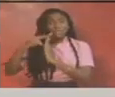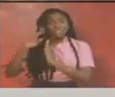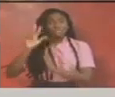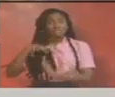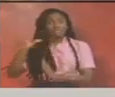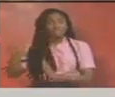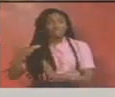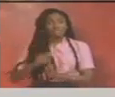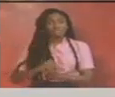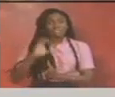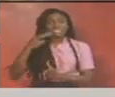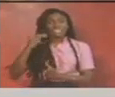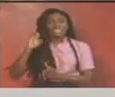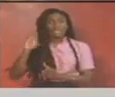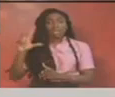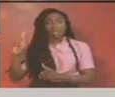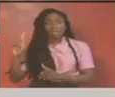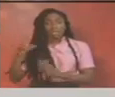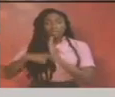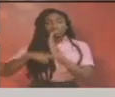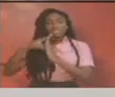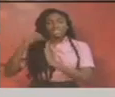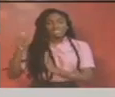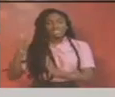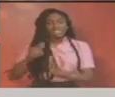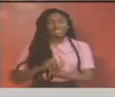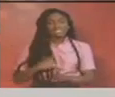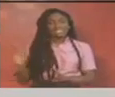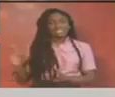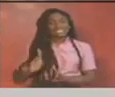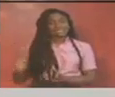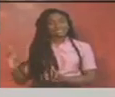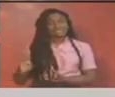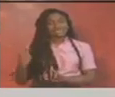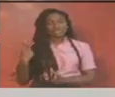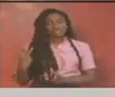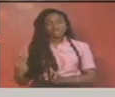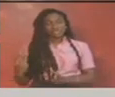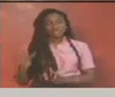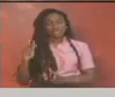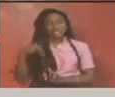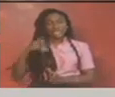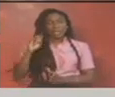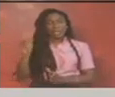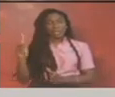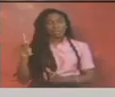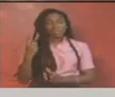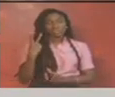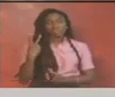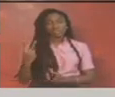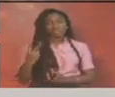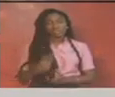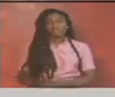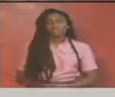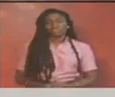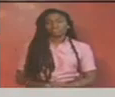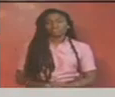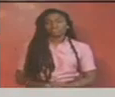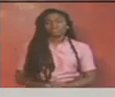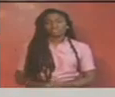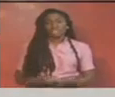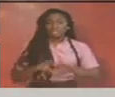Hotel 10, Daybay Halls 2 persons, Cape Park Hotel 62, Lorena